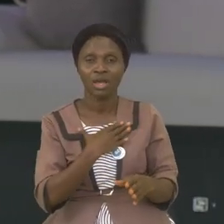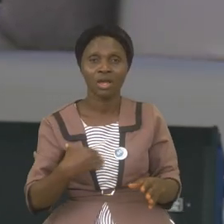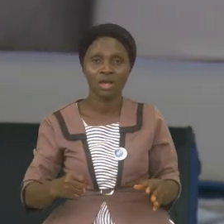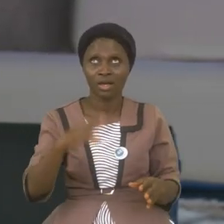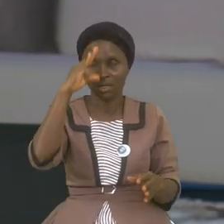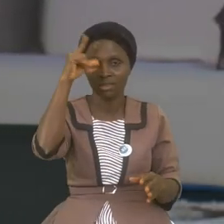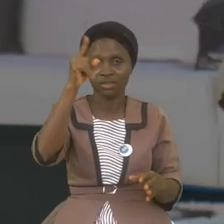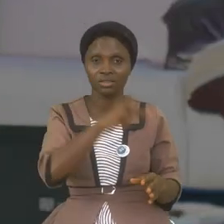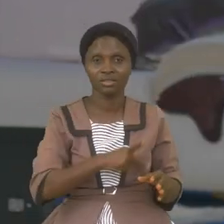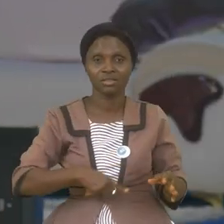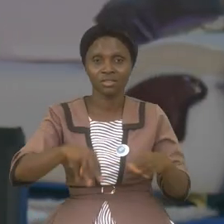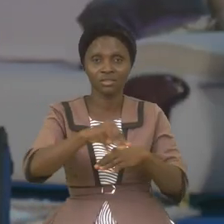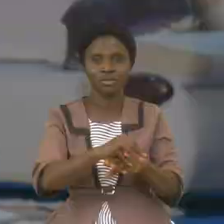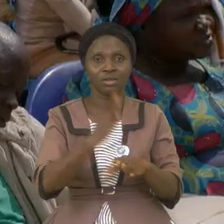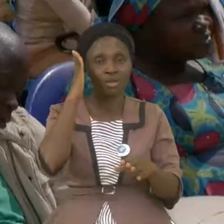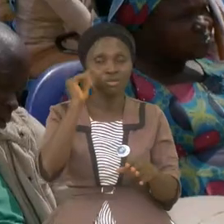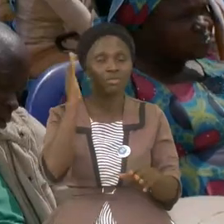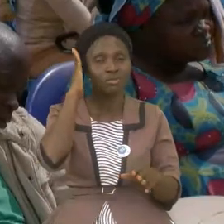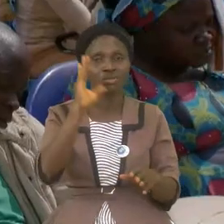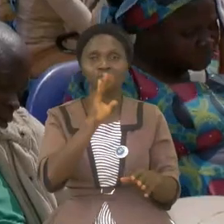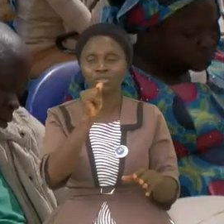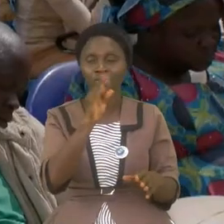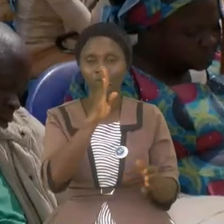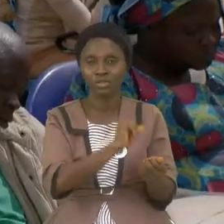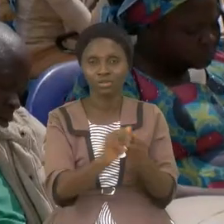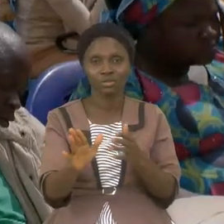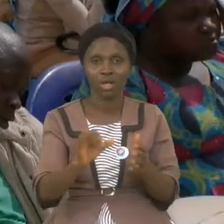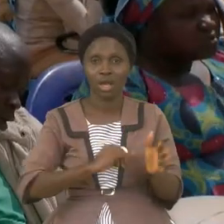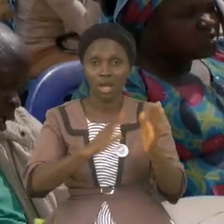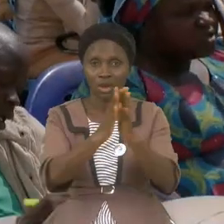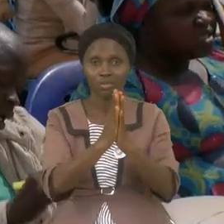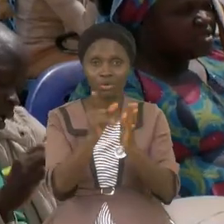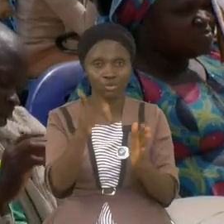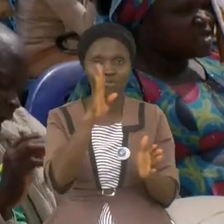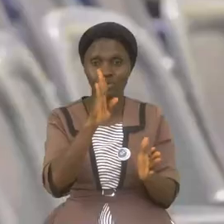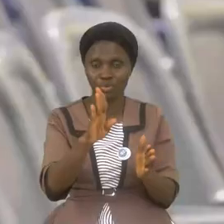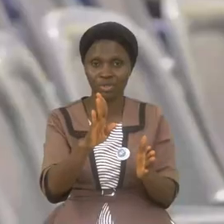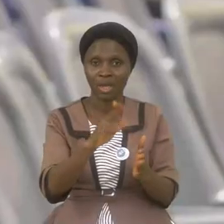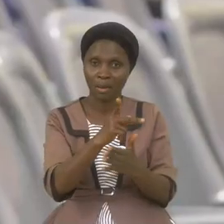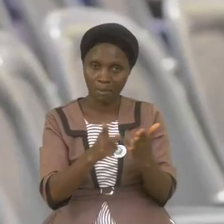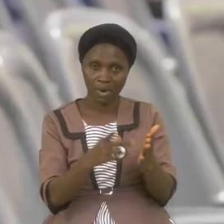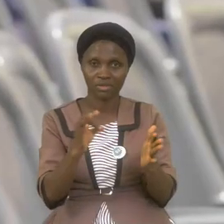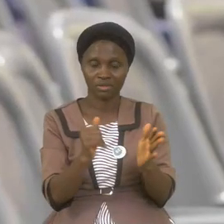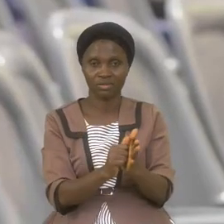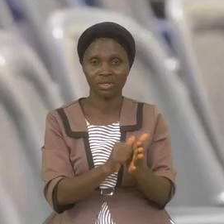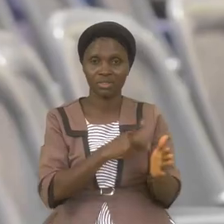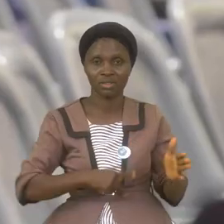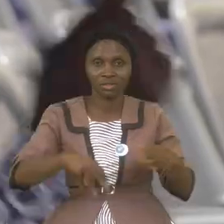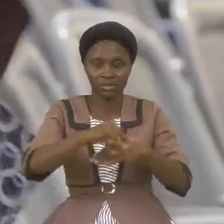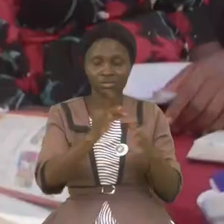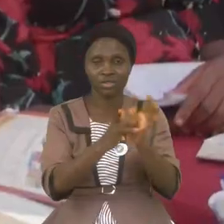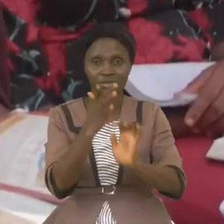we shall not be destroyed. I pray you'll be a part of that kingdom. I'm a part of that